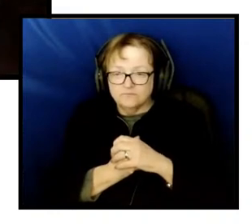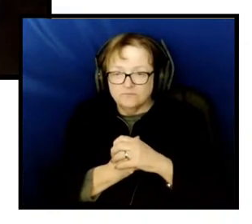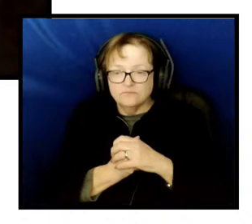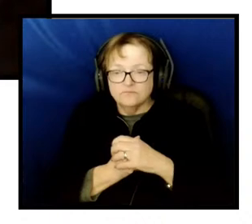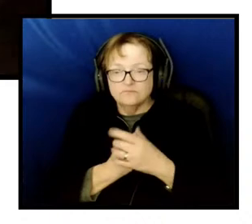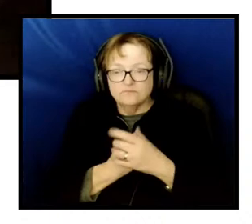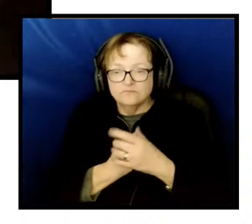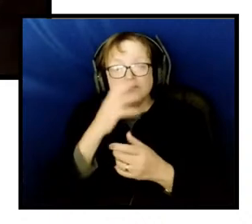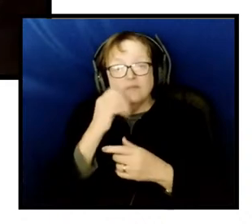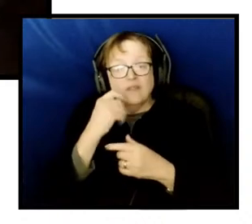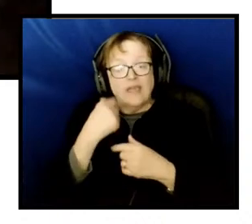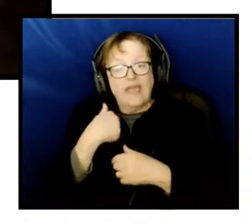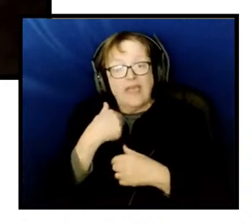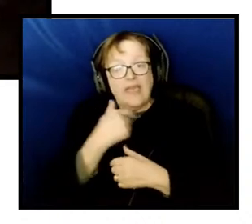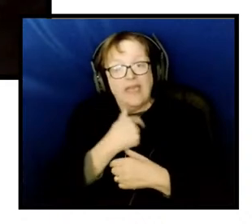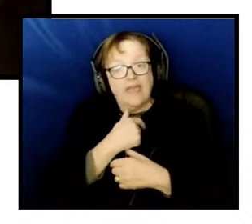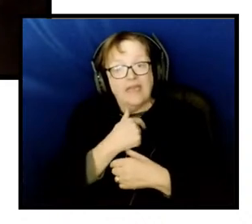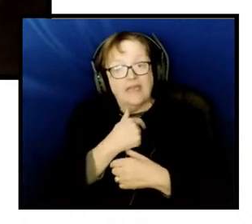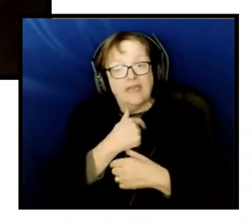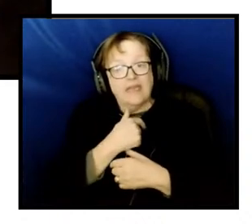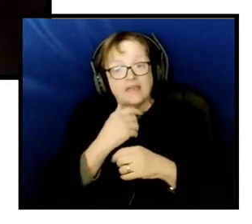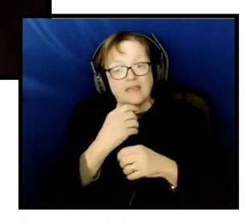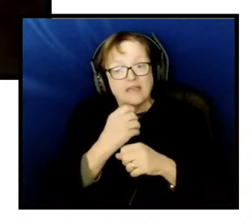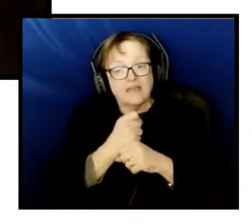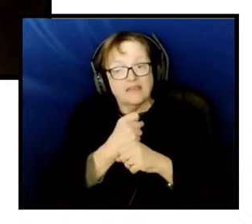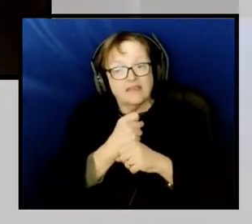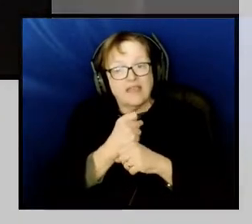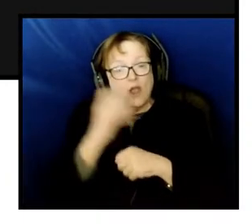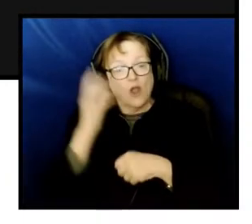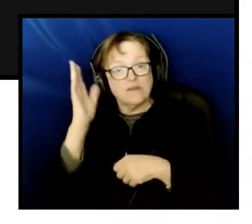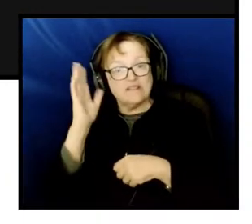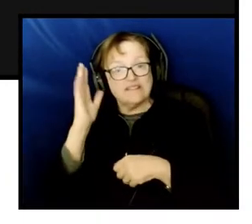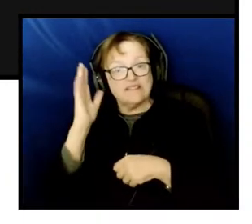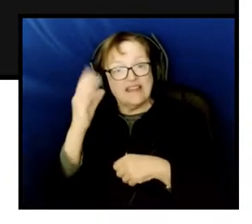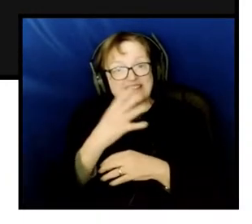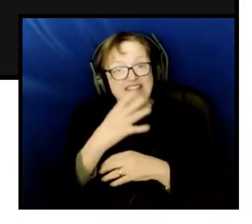Can we get our presentation slides?